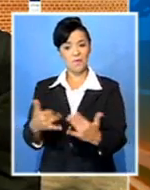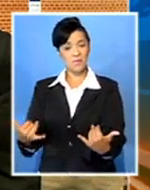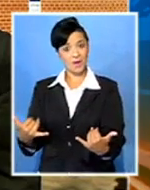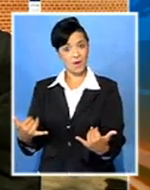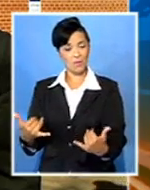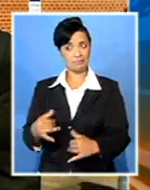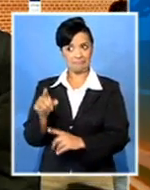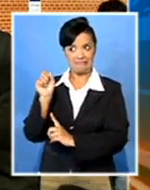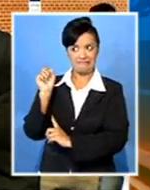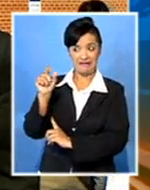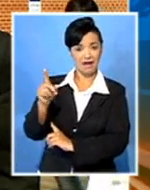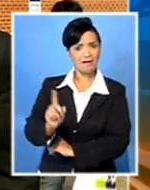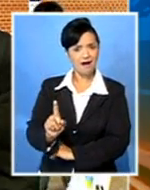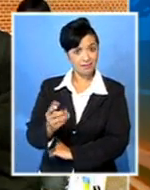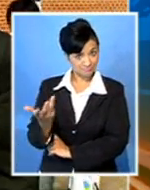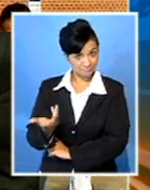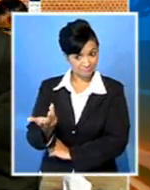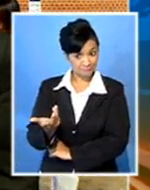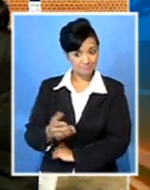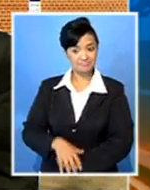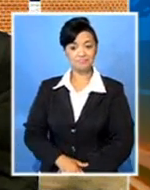city, not very far away from you.